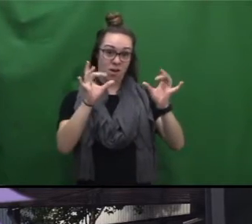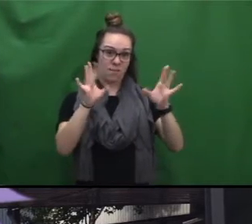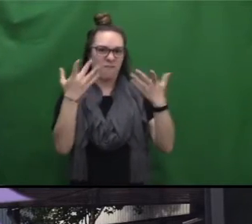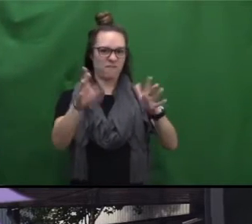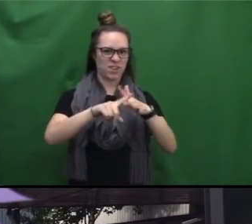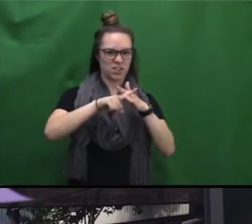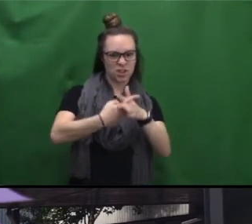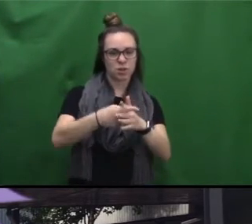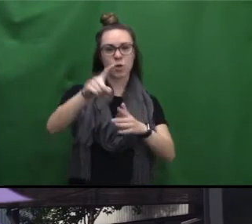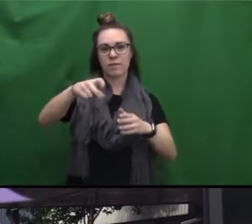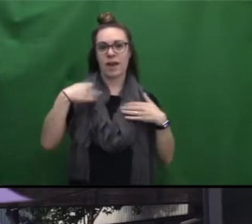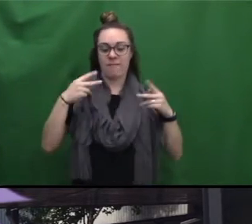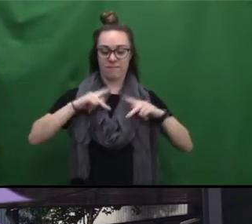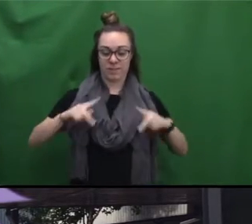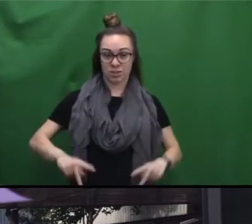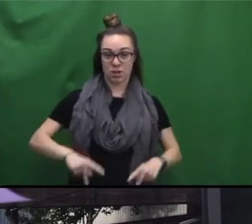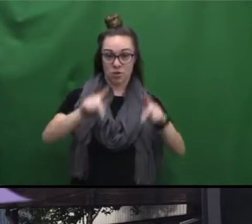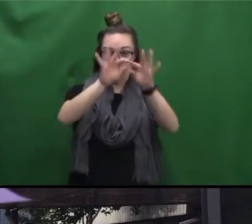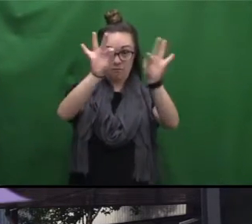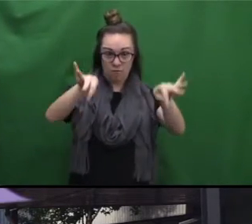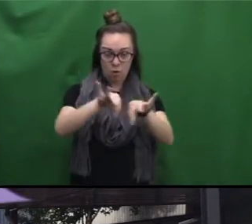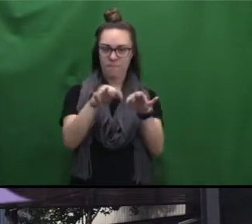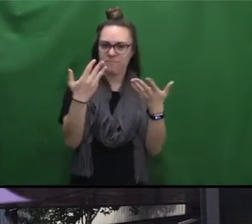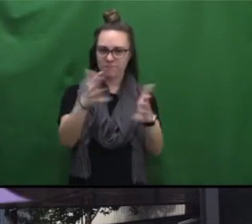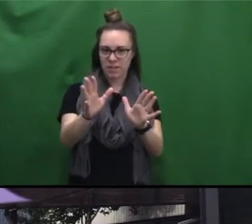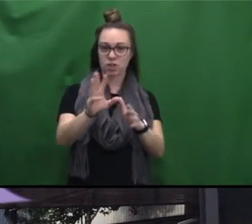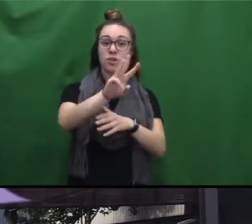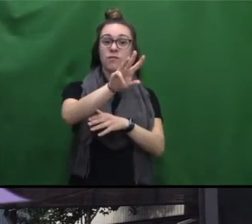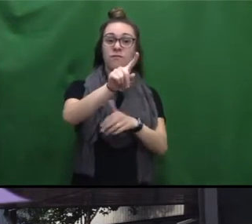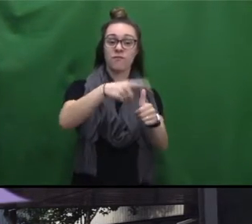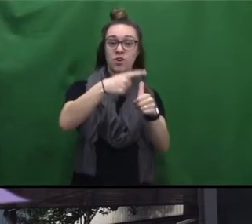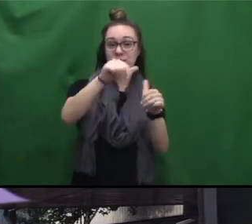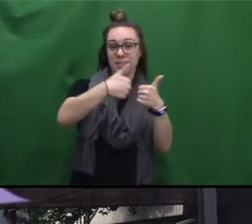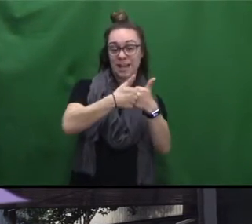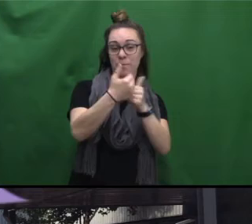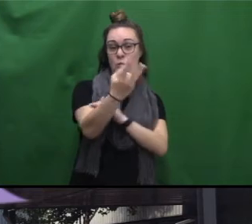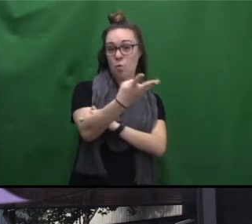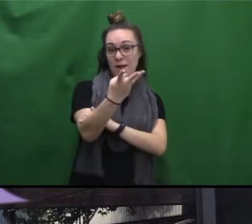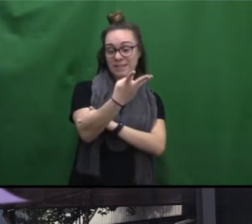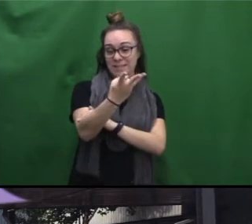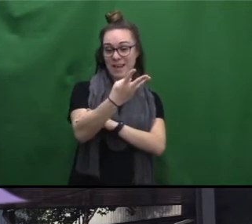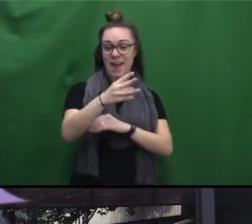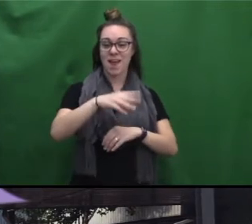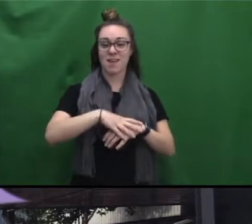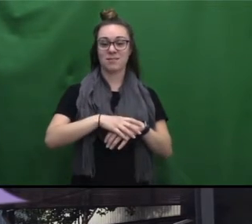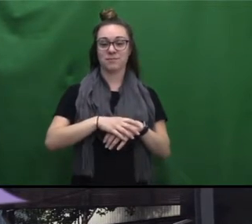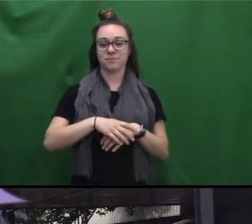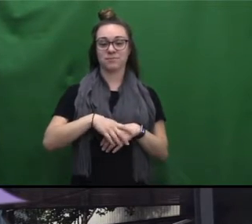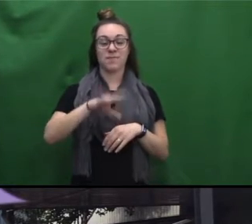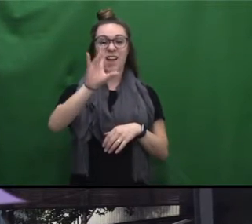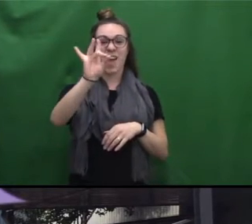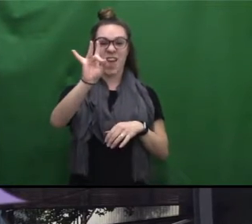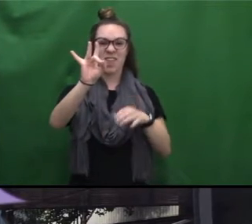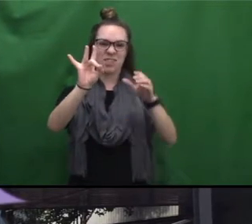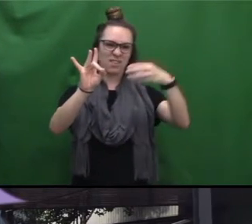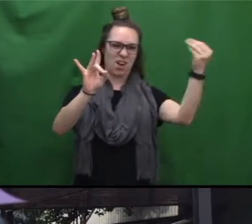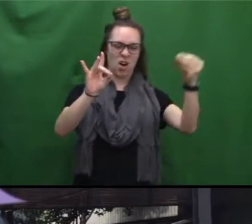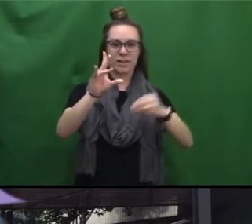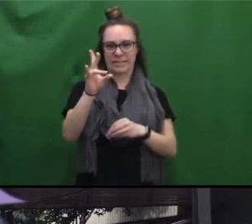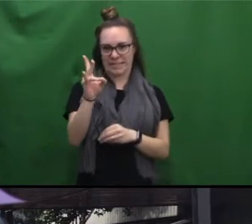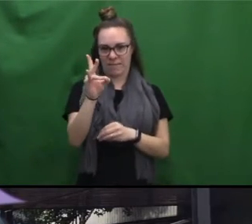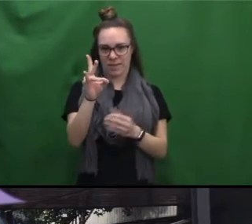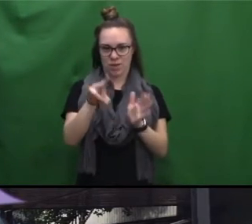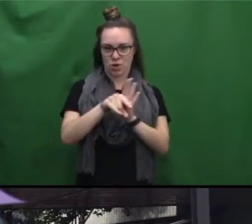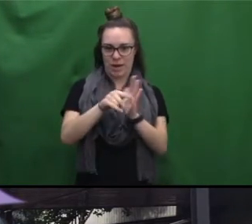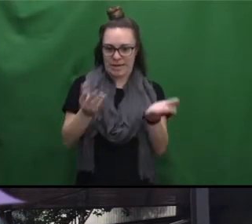volleyball has started, so have your physicals in so you can play. The first game is on Wednesday, and 8th is gone, and 7th is home against the West. Soccer